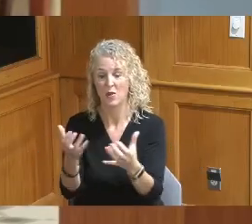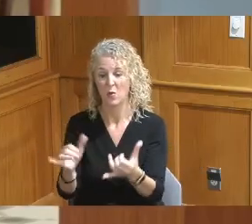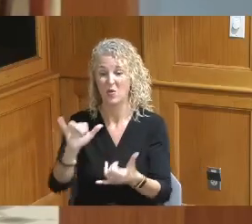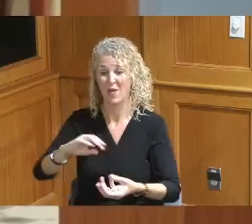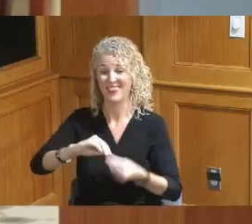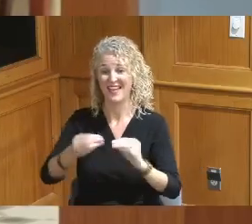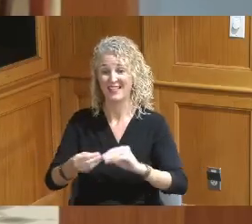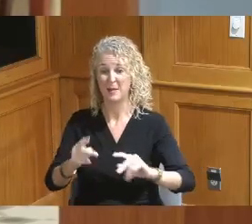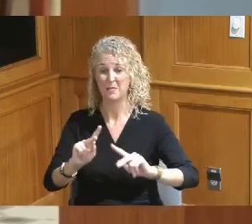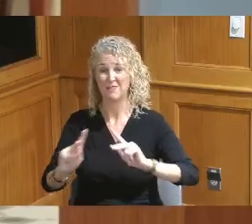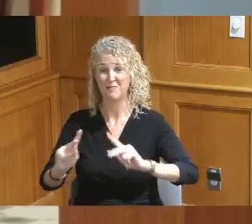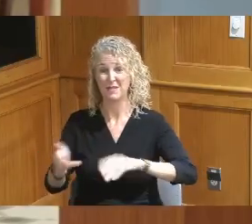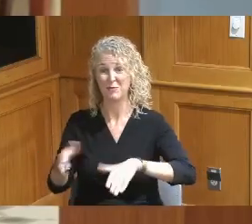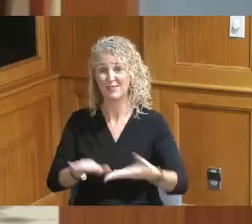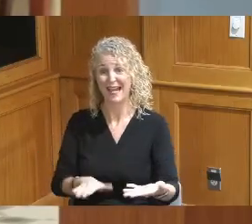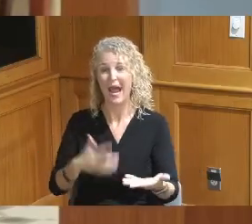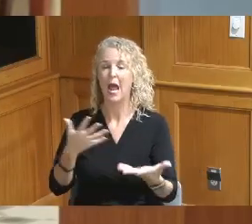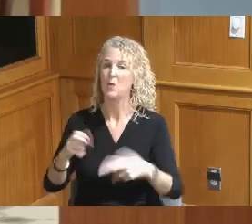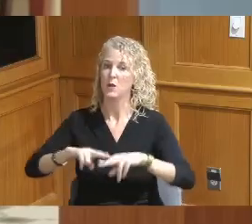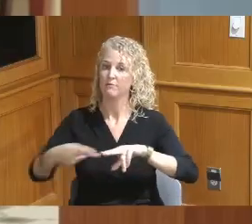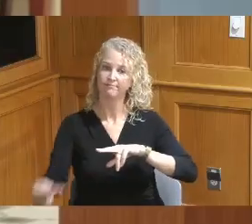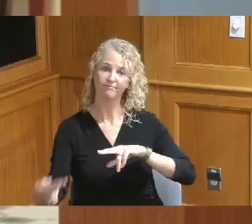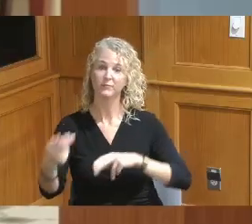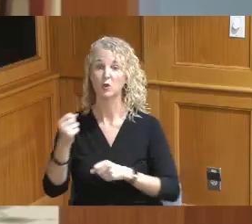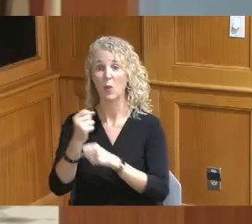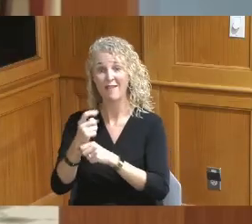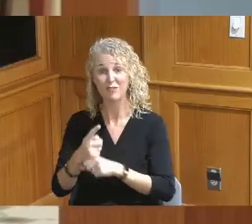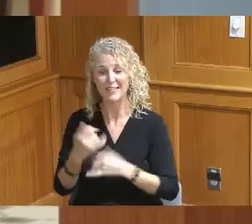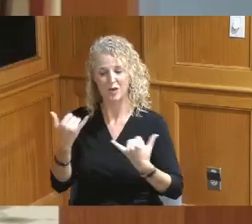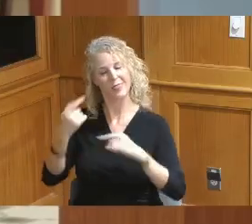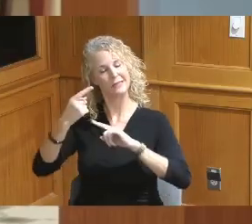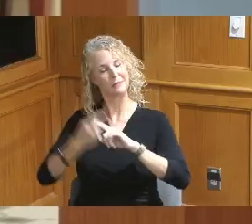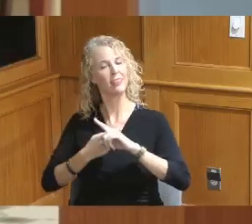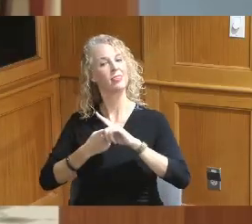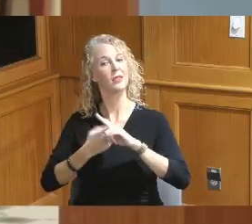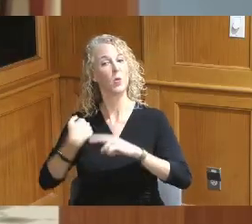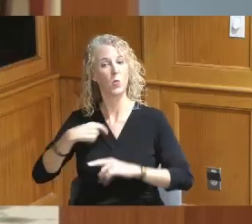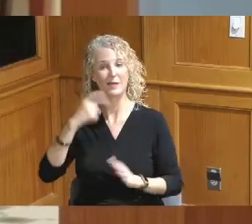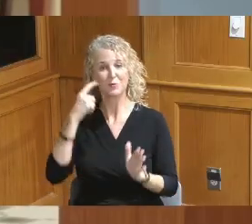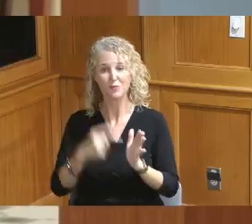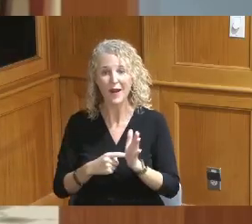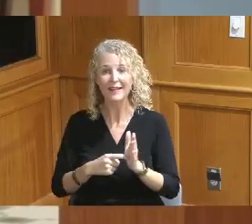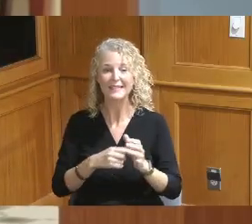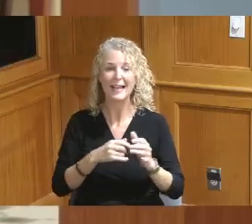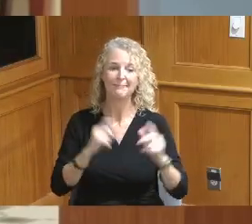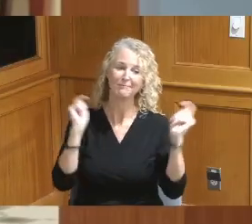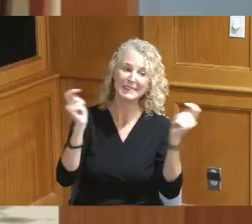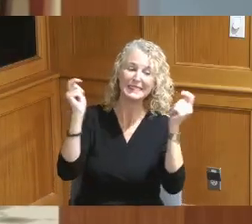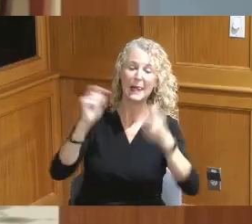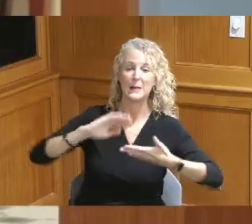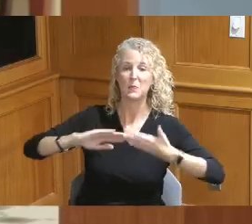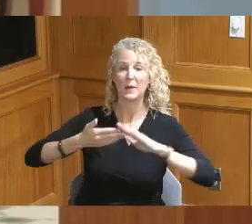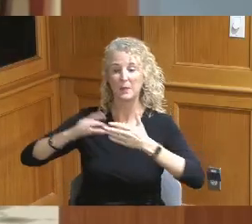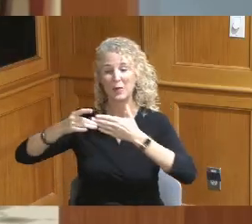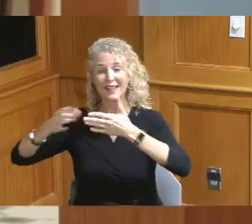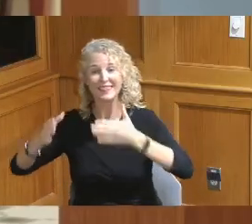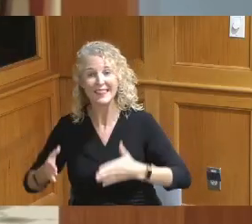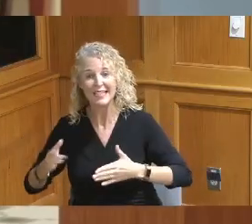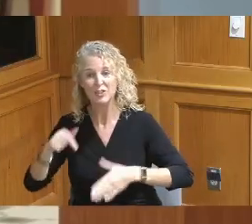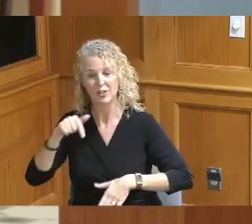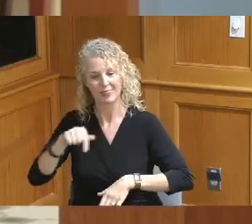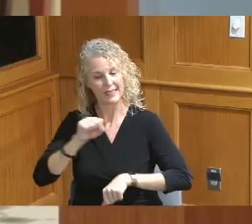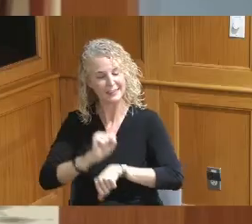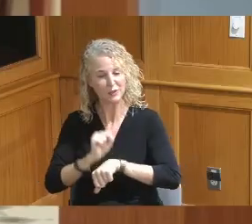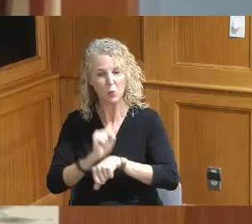number. So each year during Infant Mortality Awareness Month, we recognize community leaders who are driving this mission